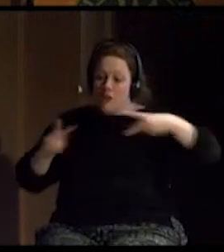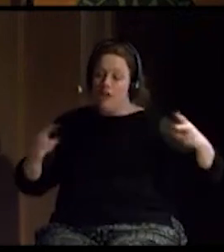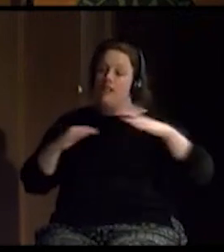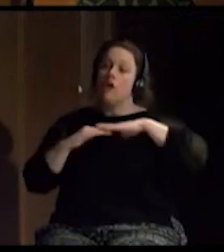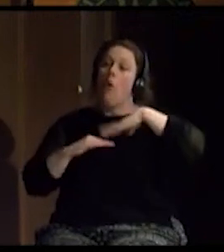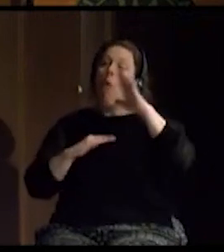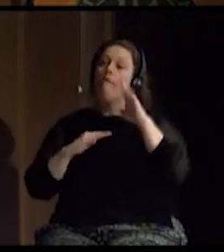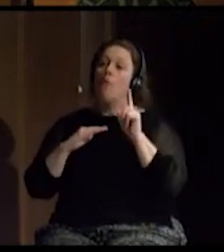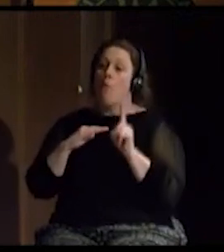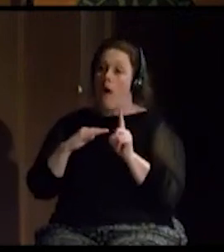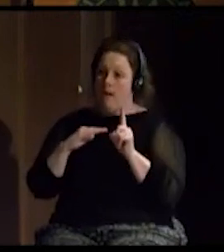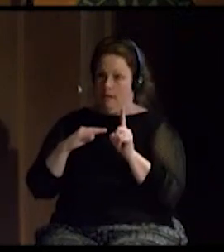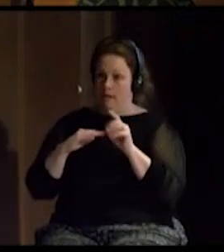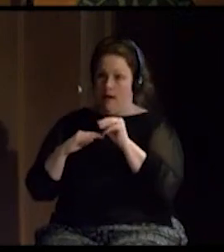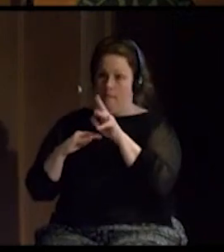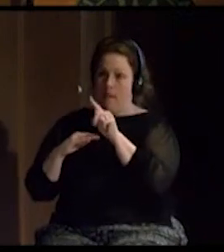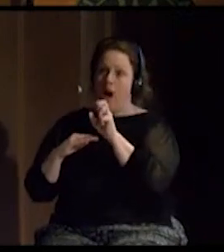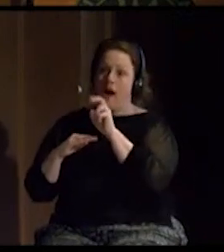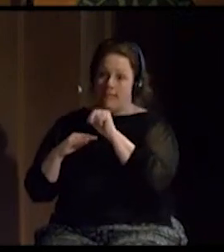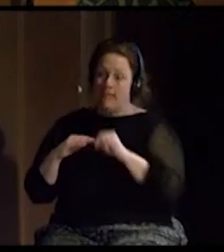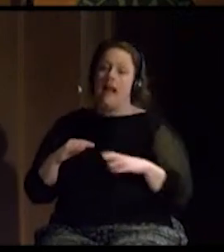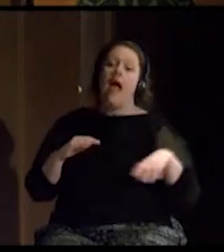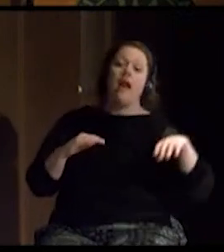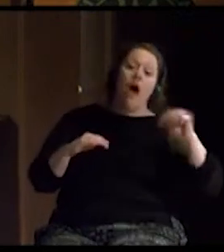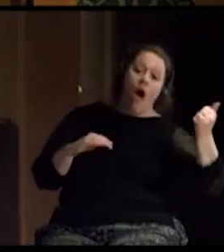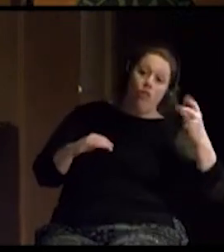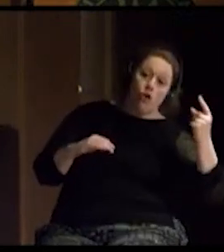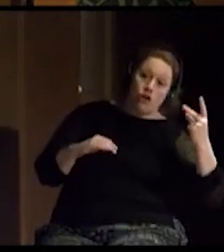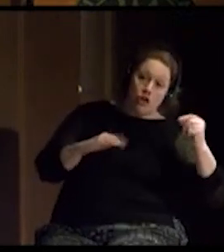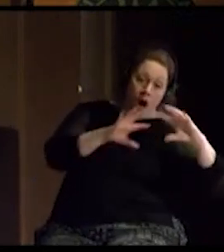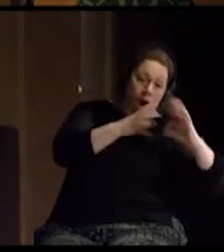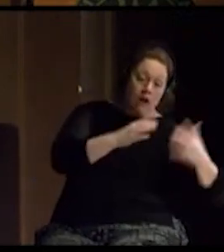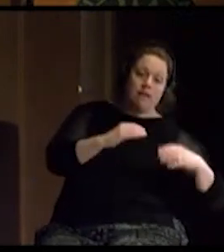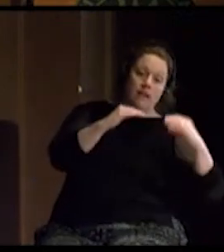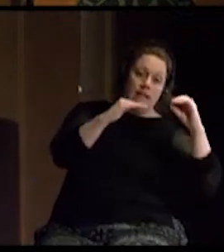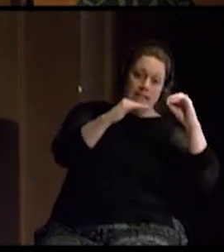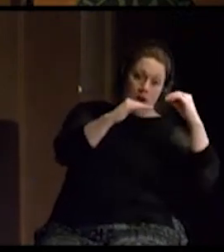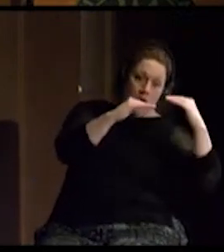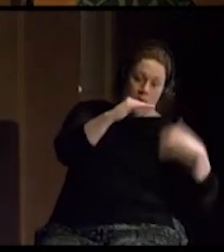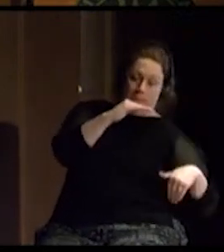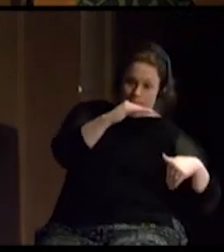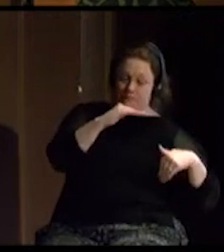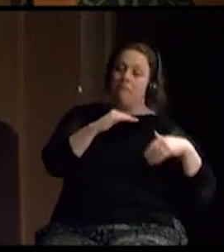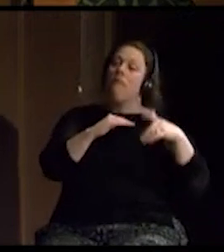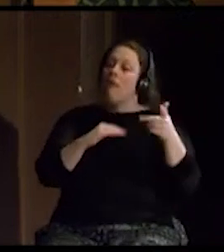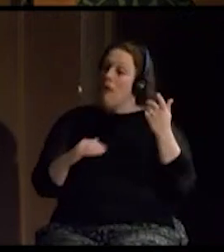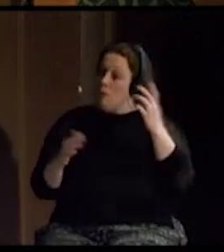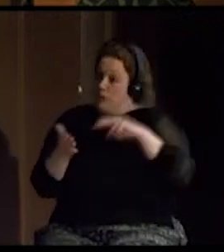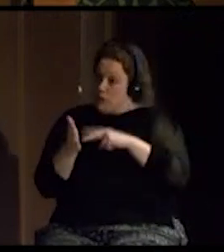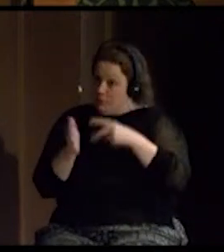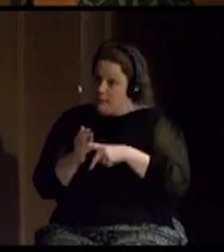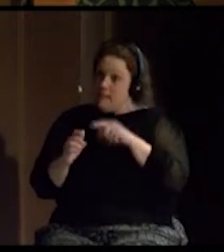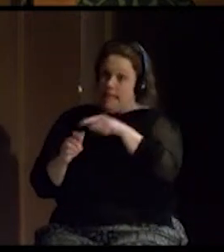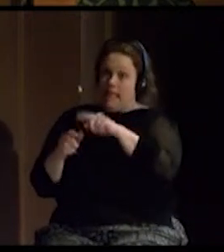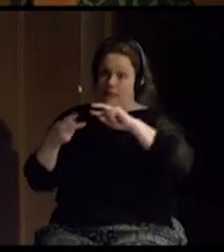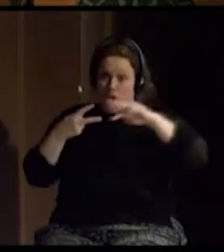in mutton and are 0 in other dogs, which shows that these genes are positively selected for in